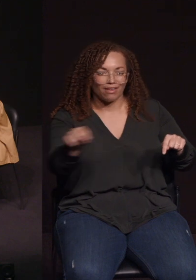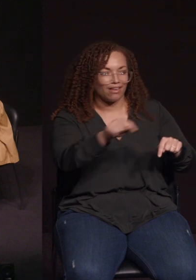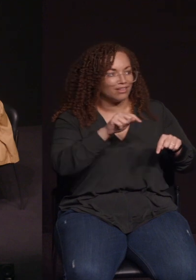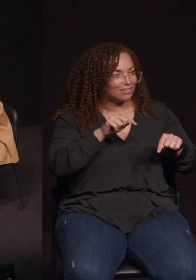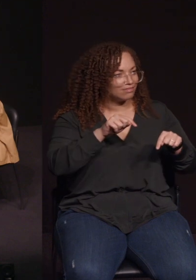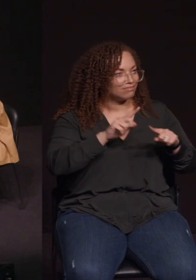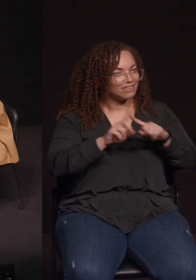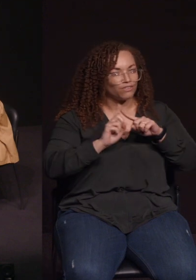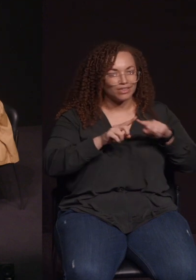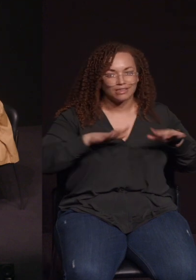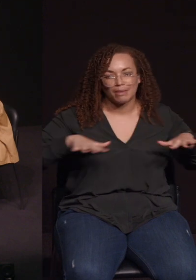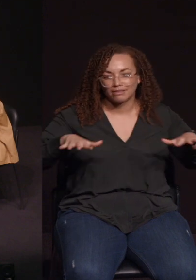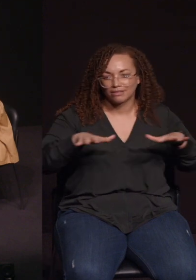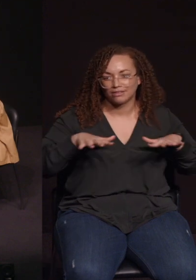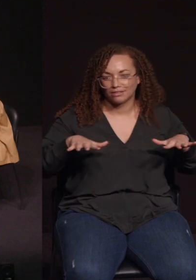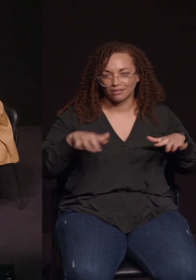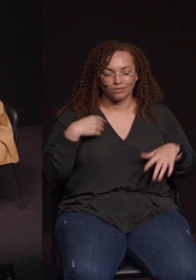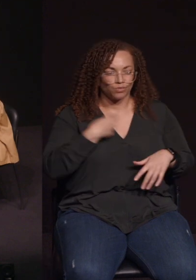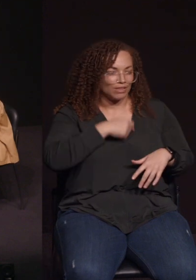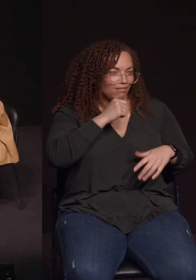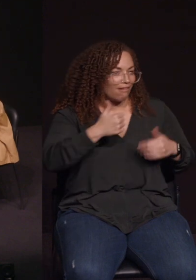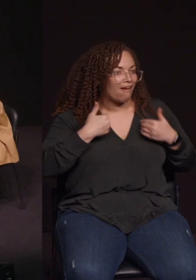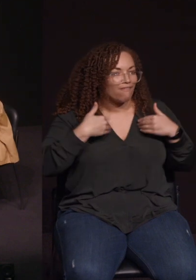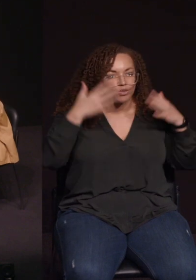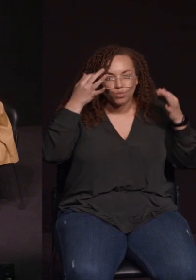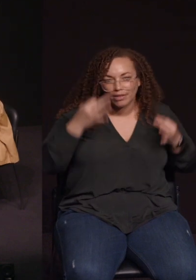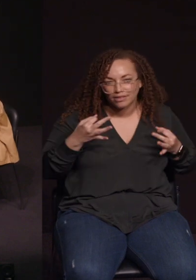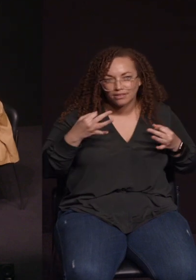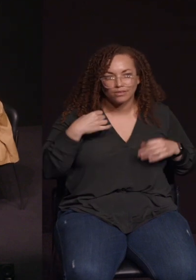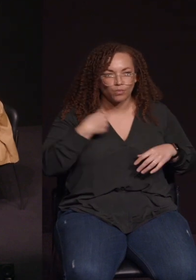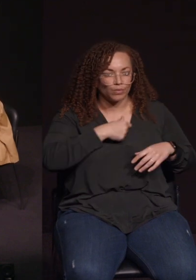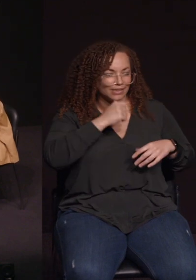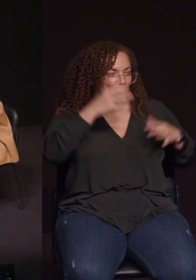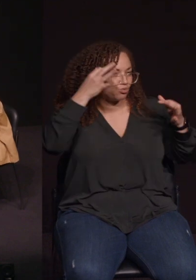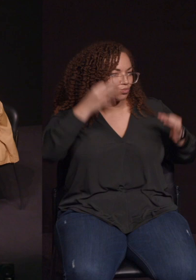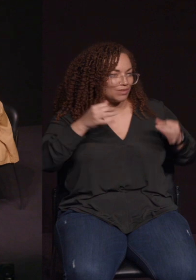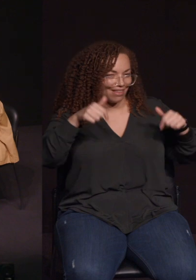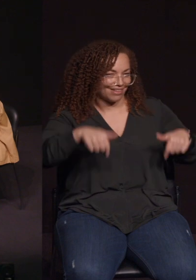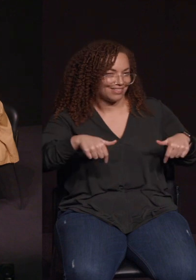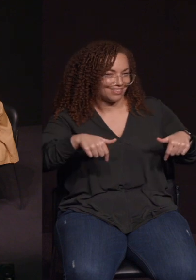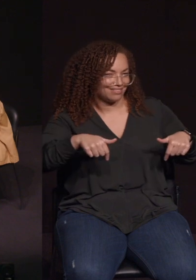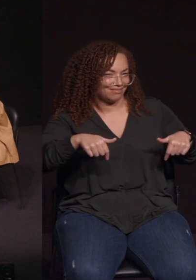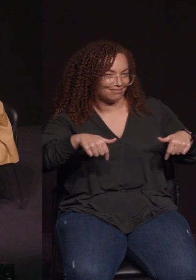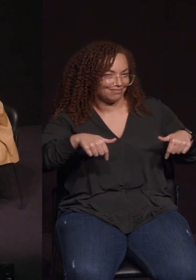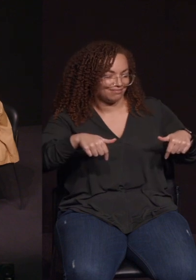That's the difference. We didn't choose this. It chose us.